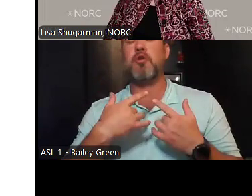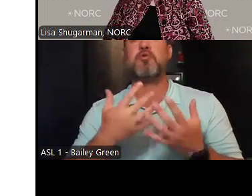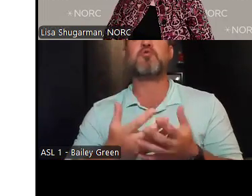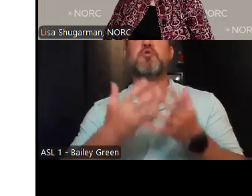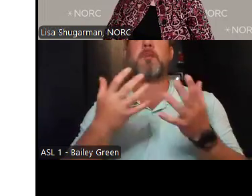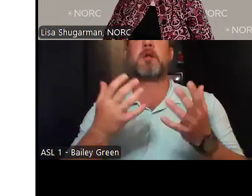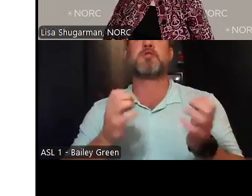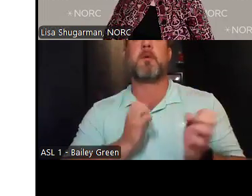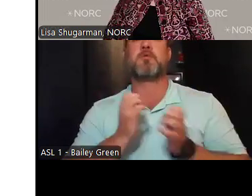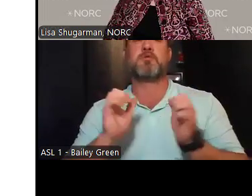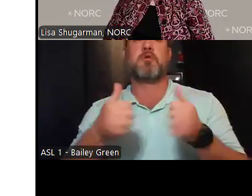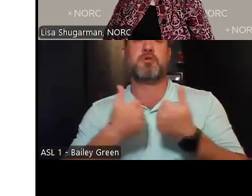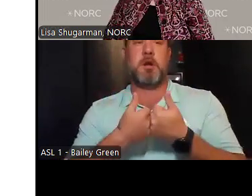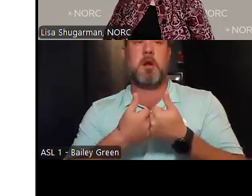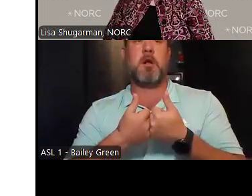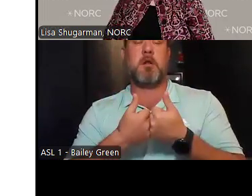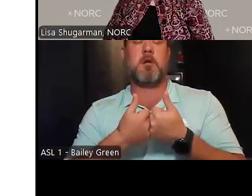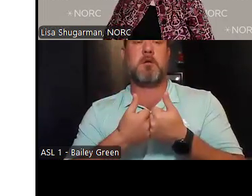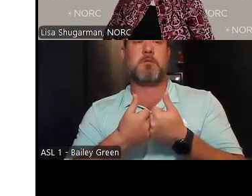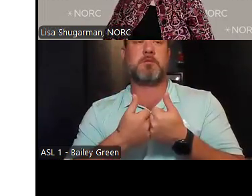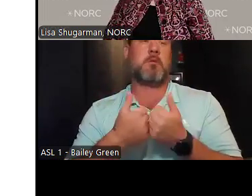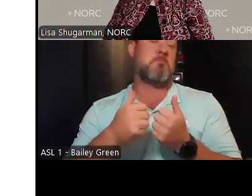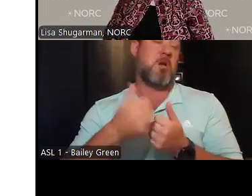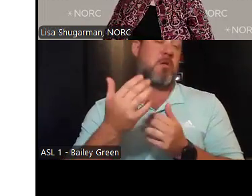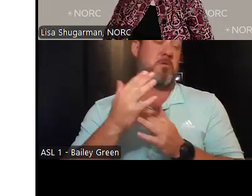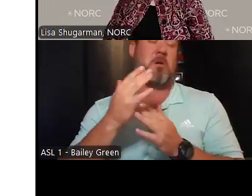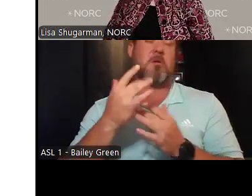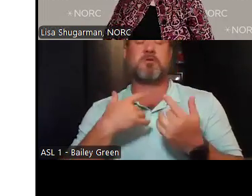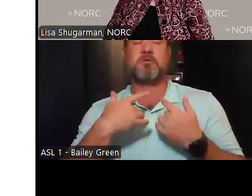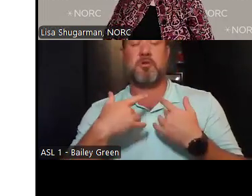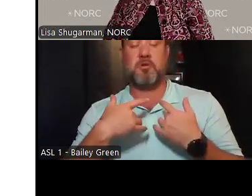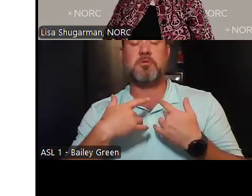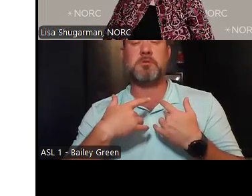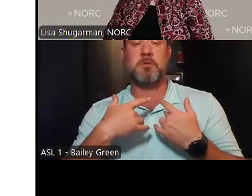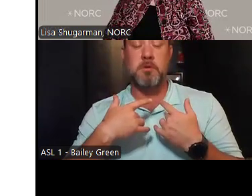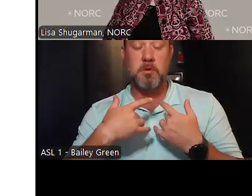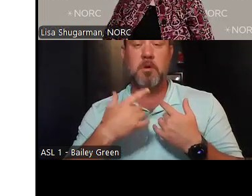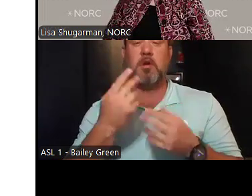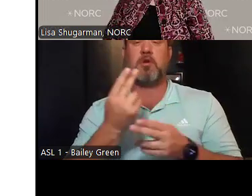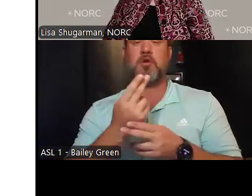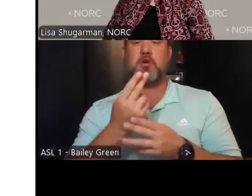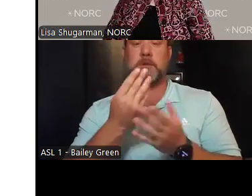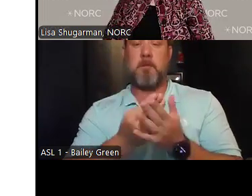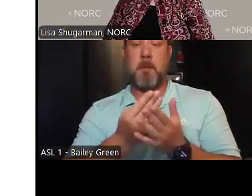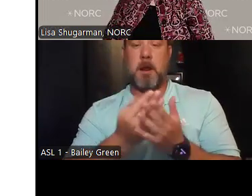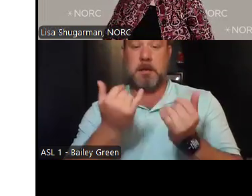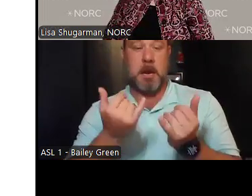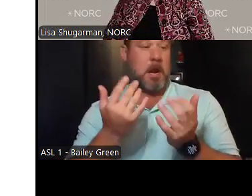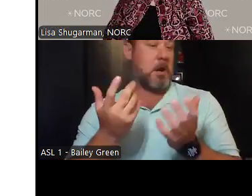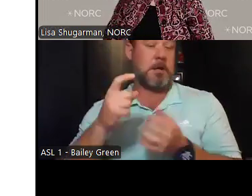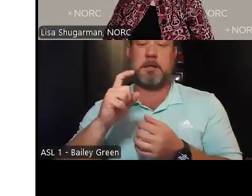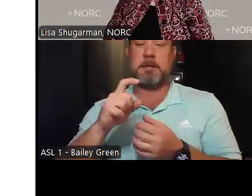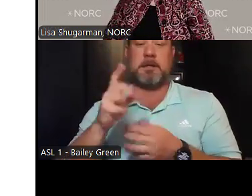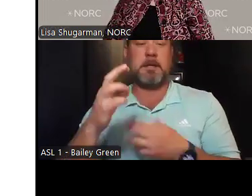of an emotional challenge. Other top concerns amongst caregivers was using up money now that they may need when